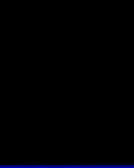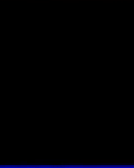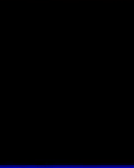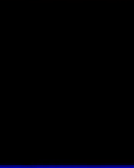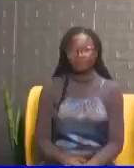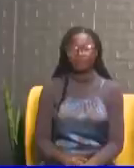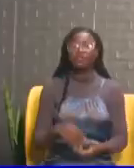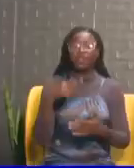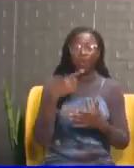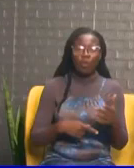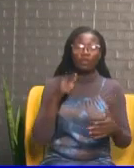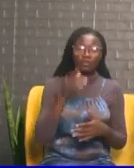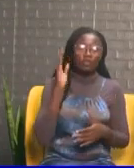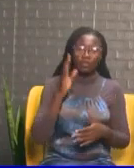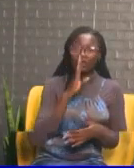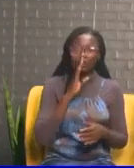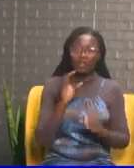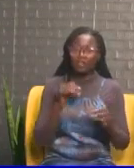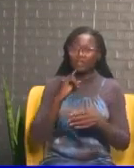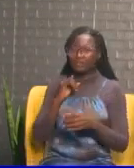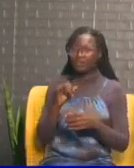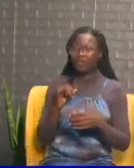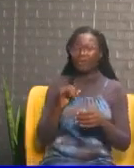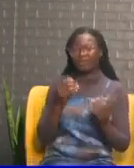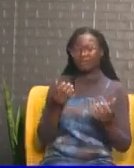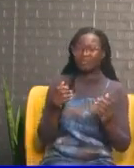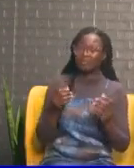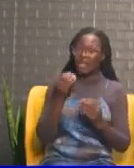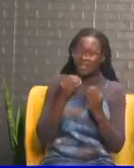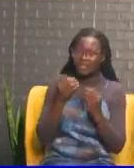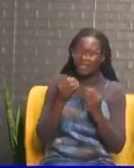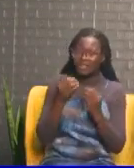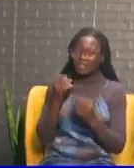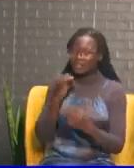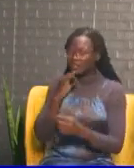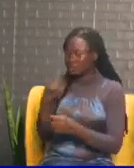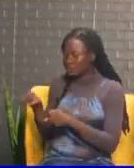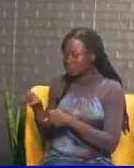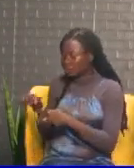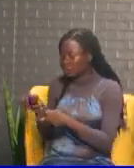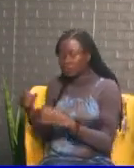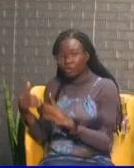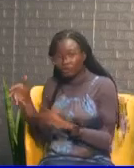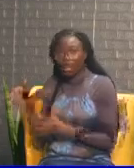What you'll be dealing with is shewbread teaching. And once manna starts, everybody will know.